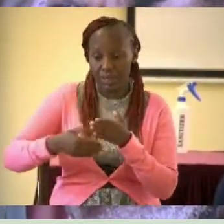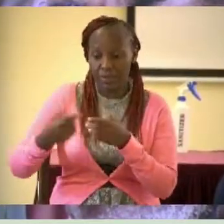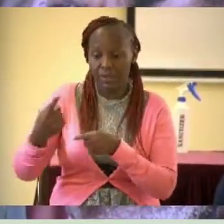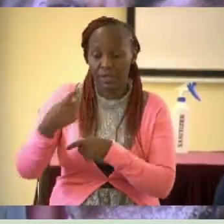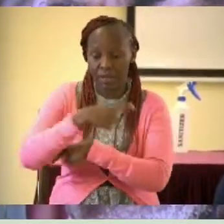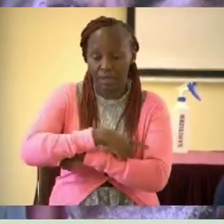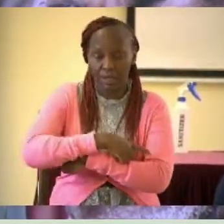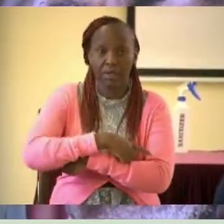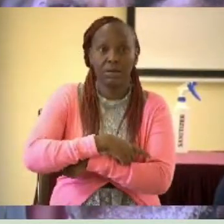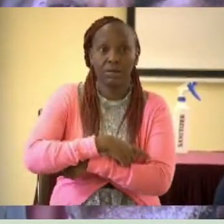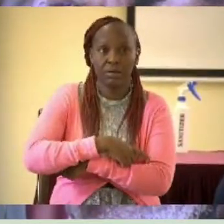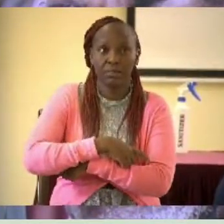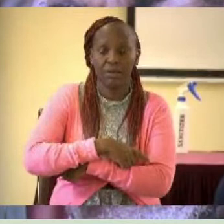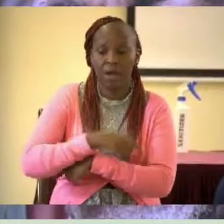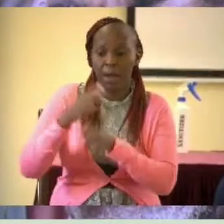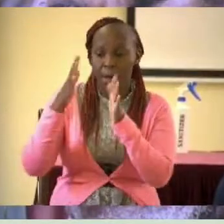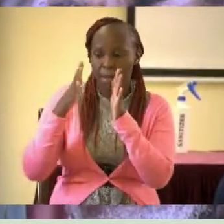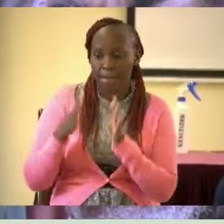someone will not